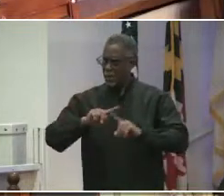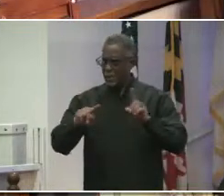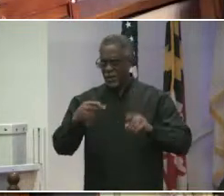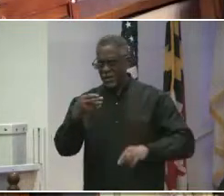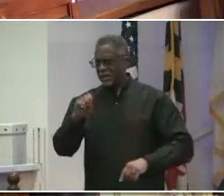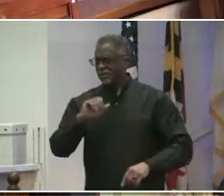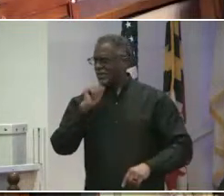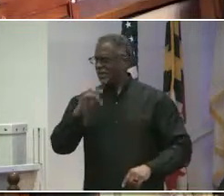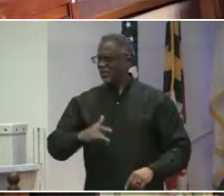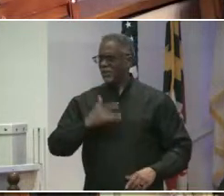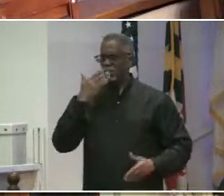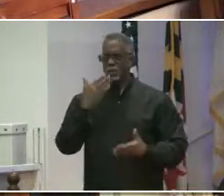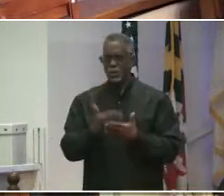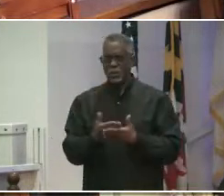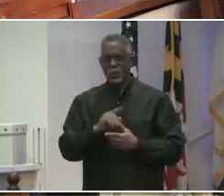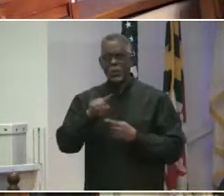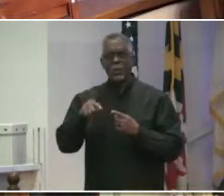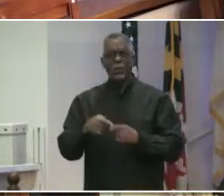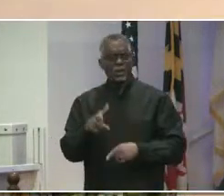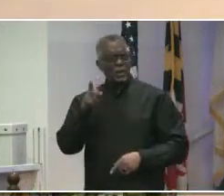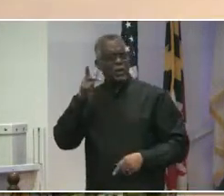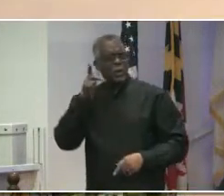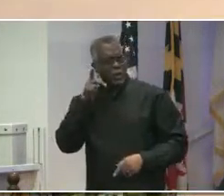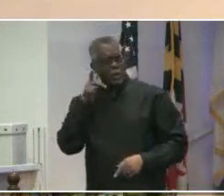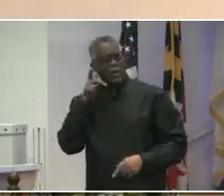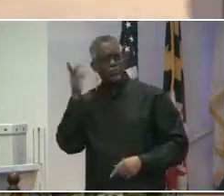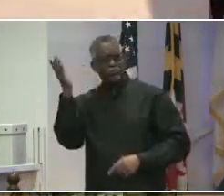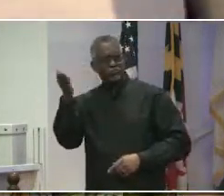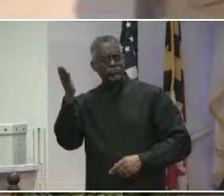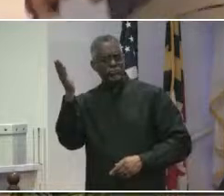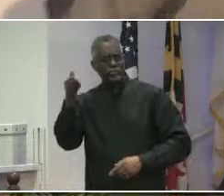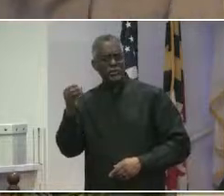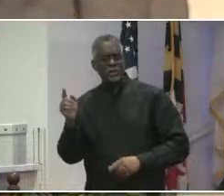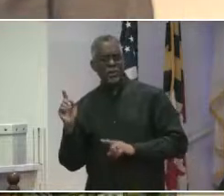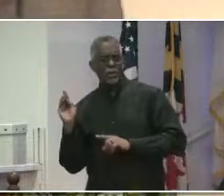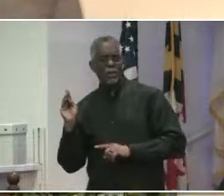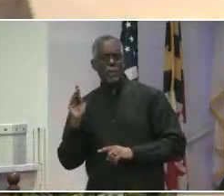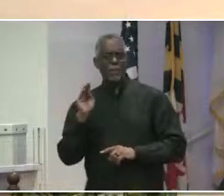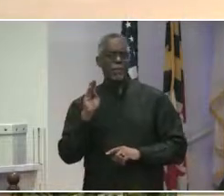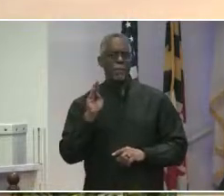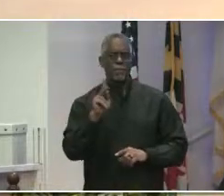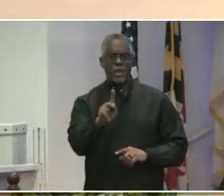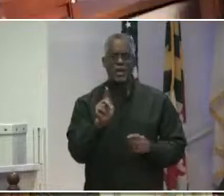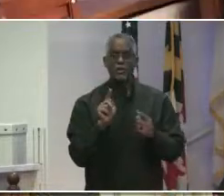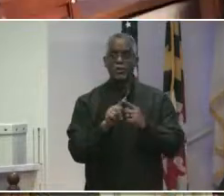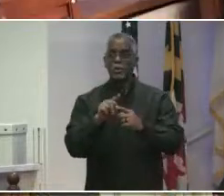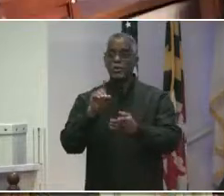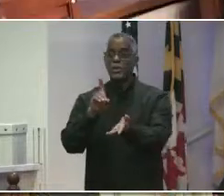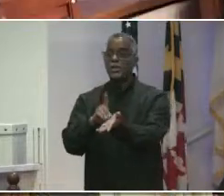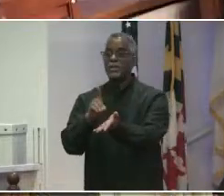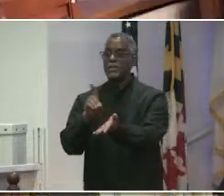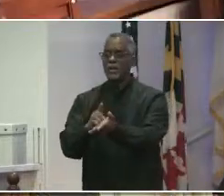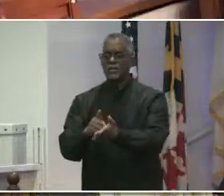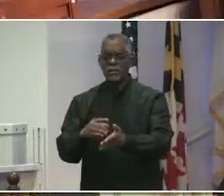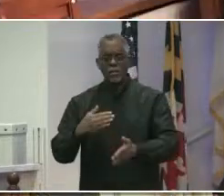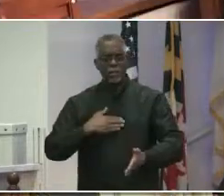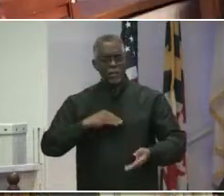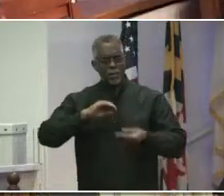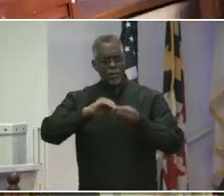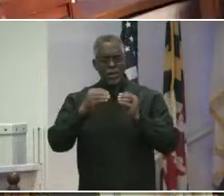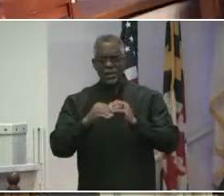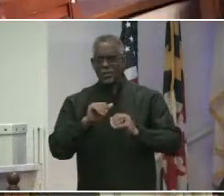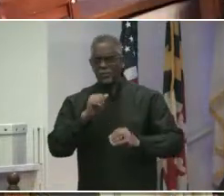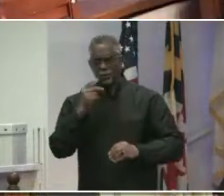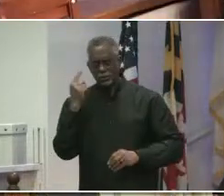And after he heard that presentation, he went back to the doctor. Said, my numbers look good, but I ain't feeling